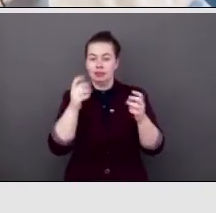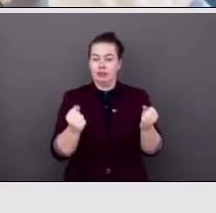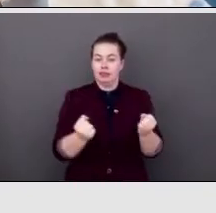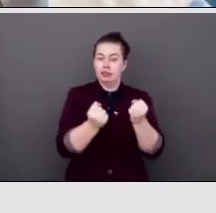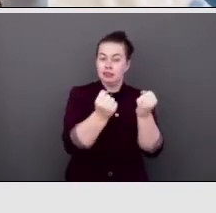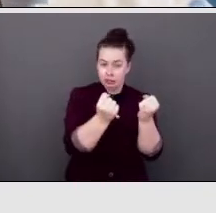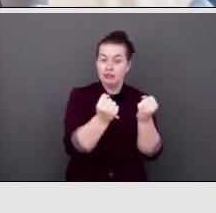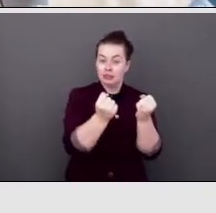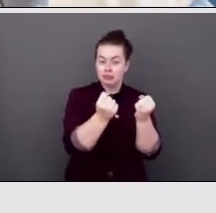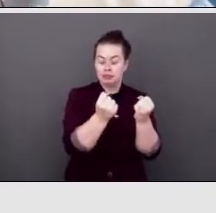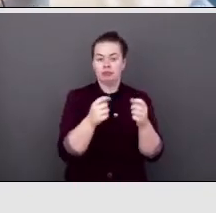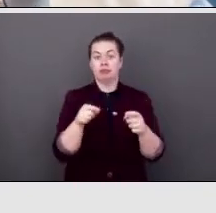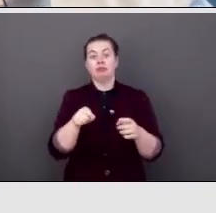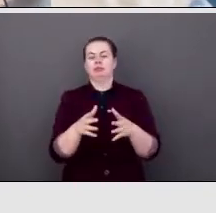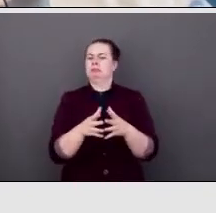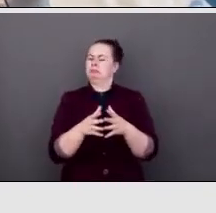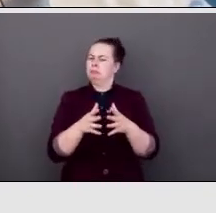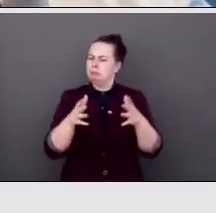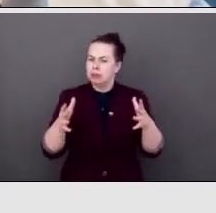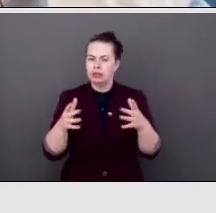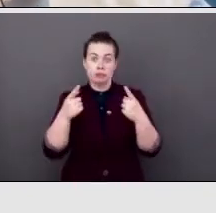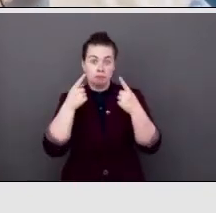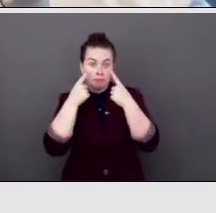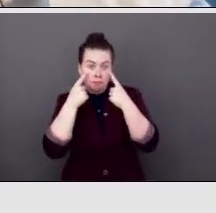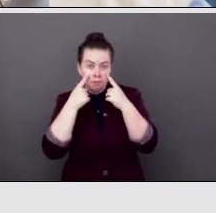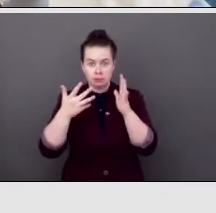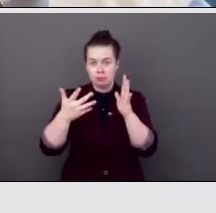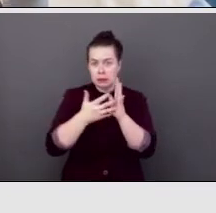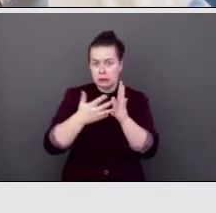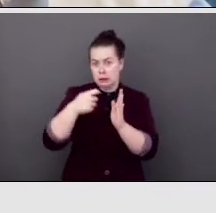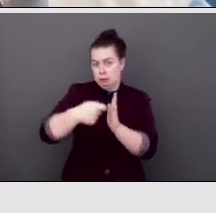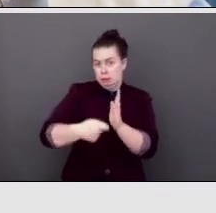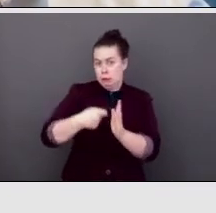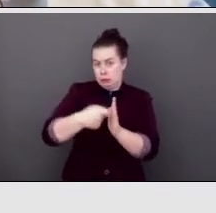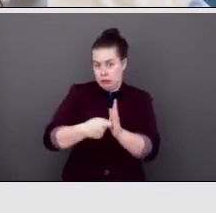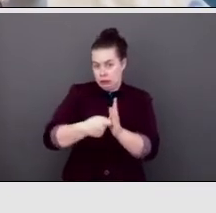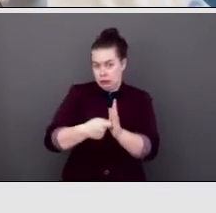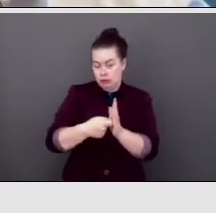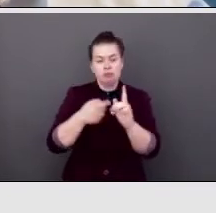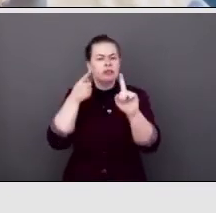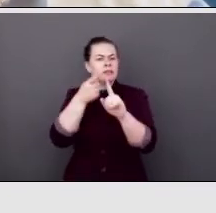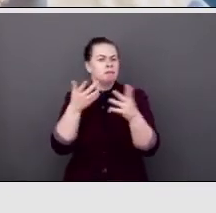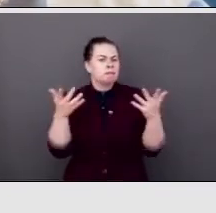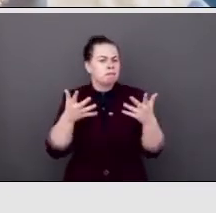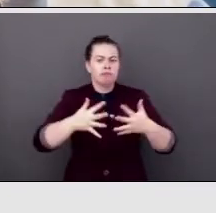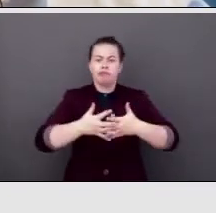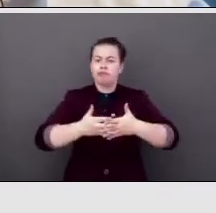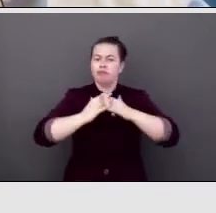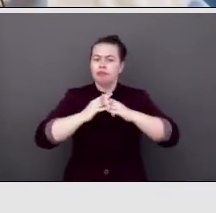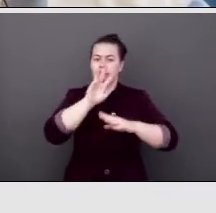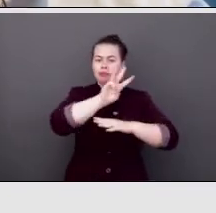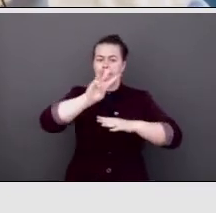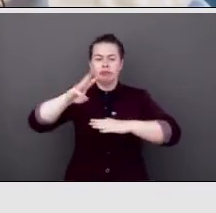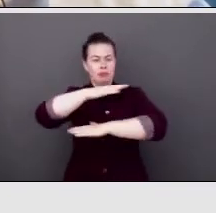large-scale pilot to be deployed around Europe. And the idea is to create an EU standardized, open